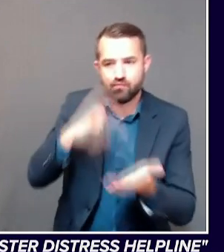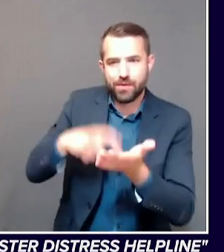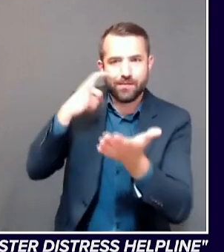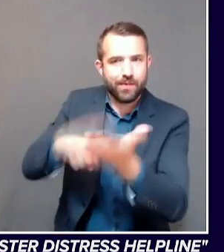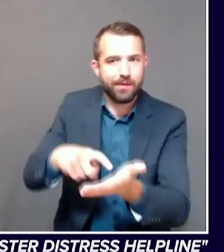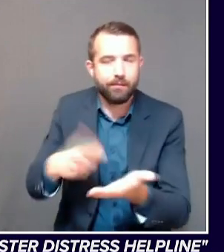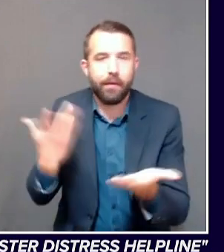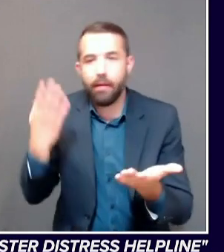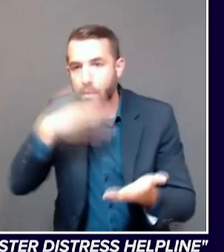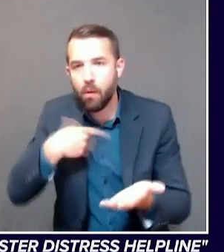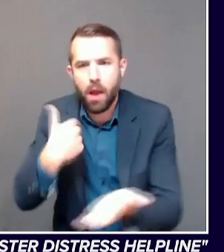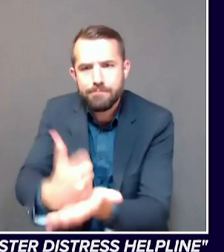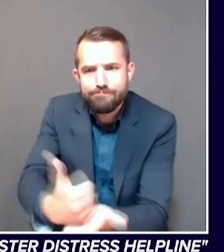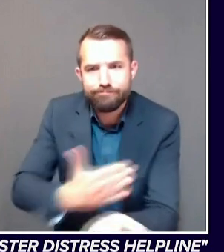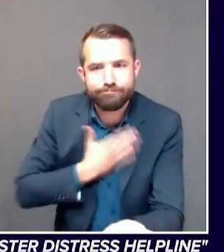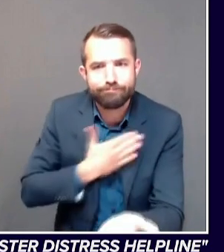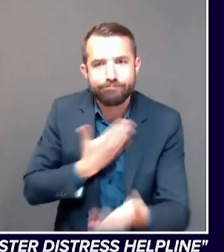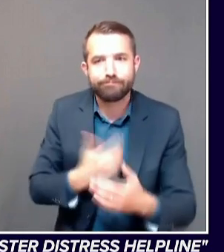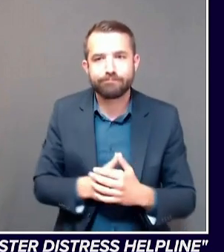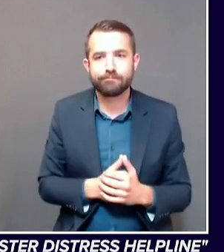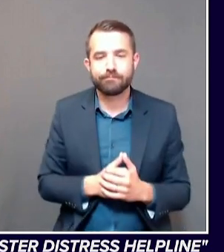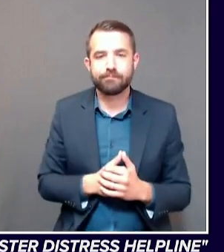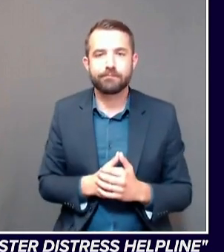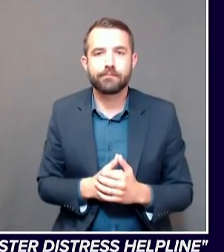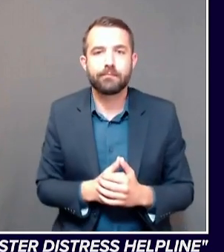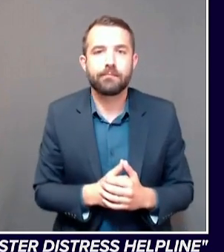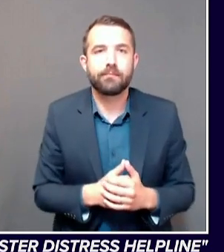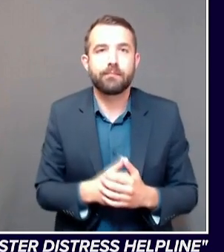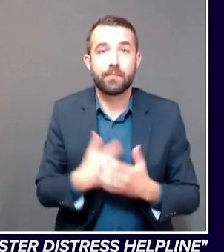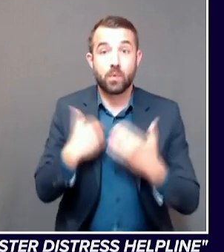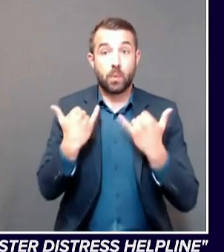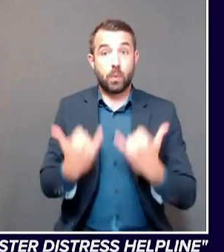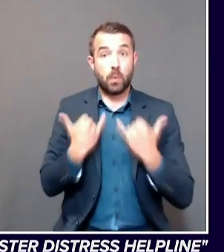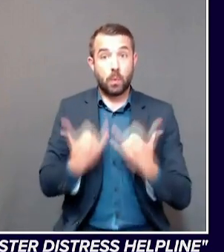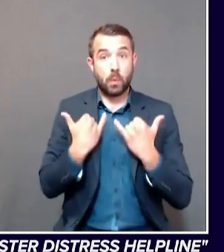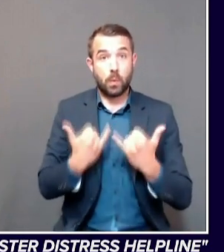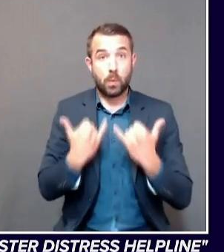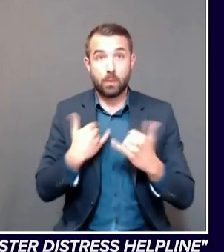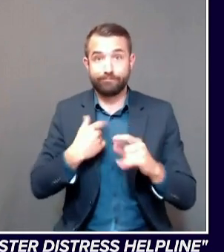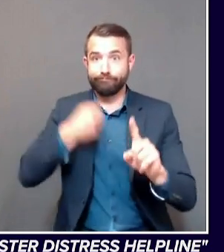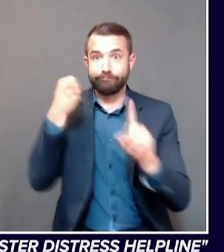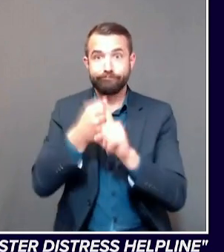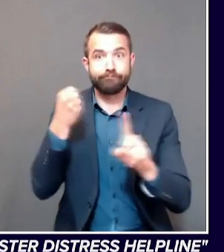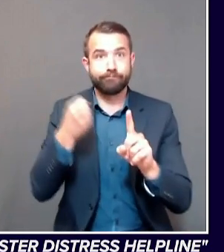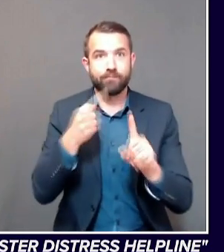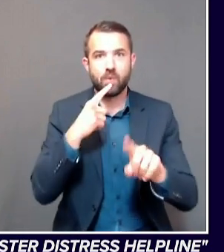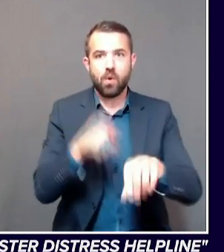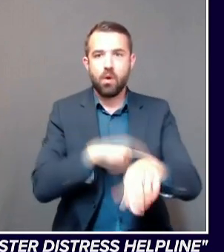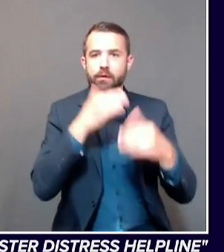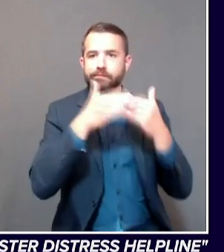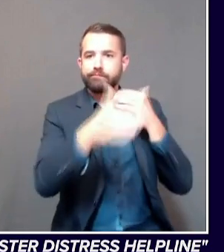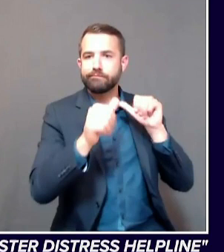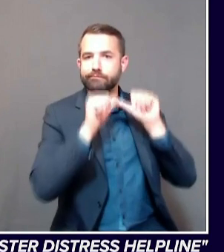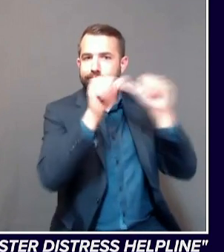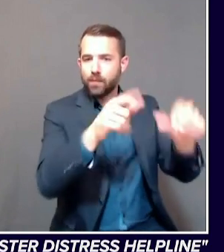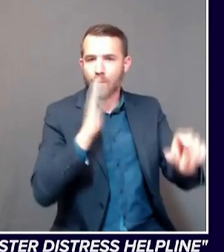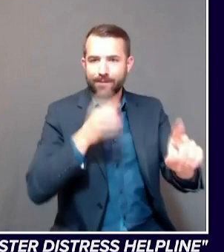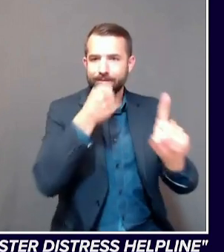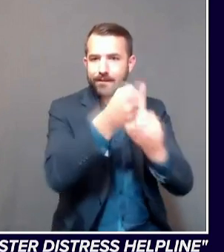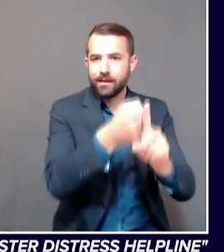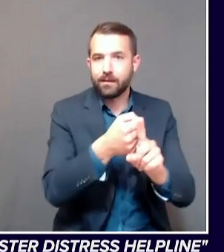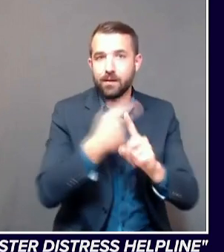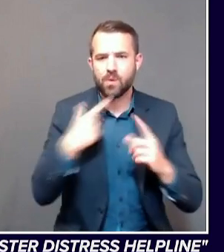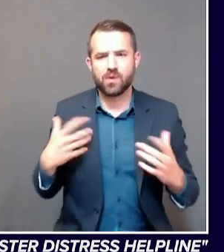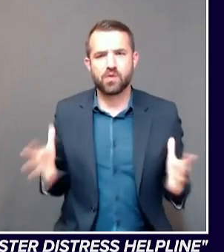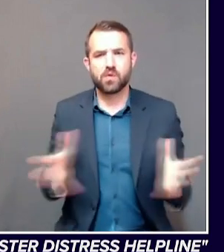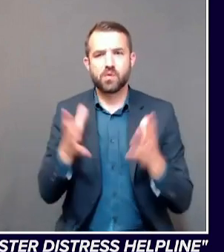emergencies have both immediate as well as long-term psychological impacts. We encourage people to visit the Maine Department of Health and